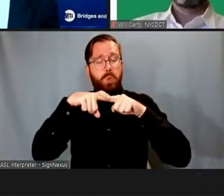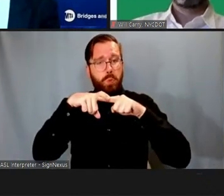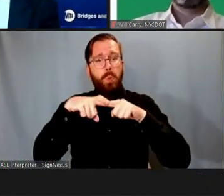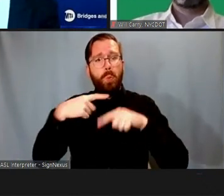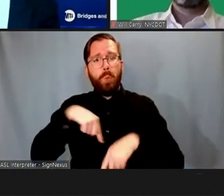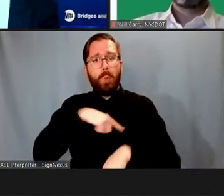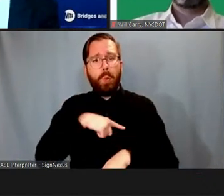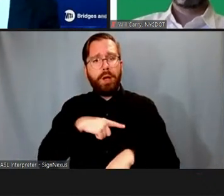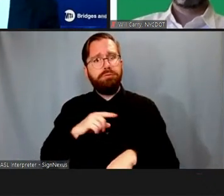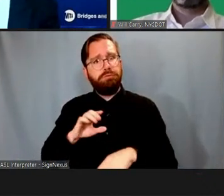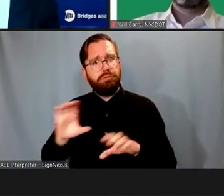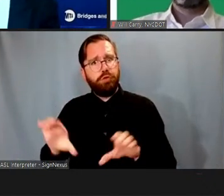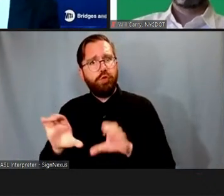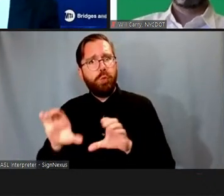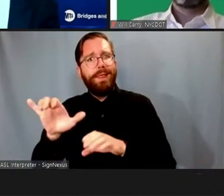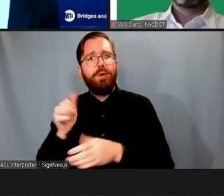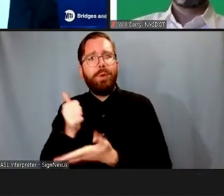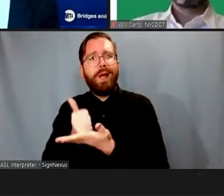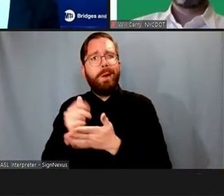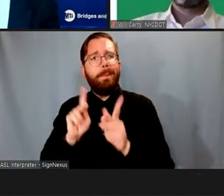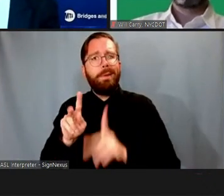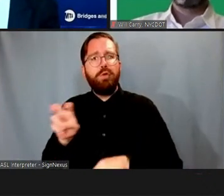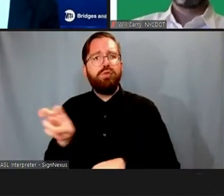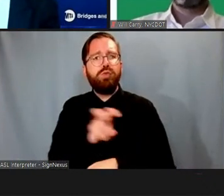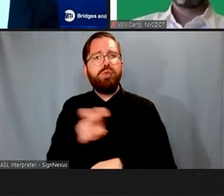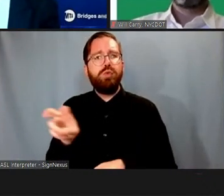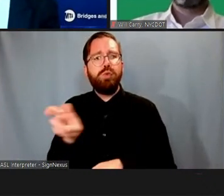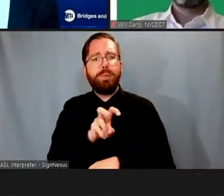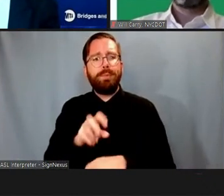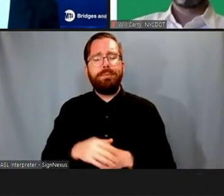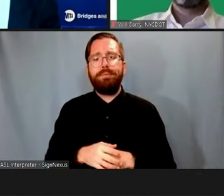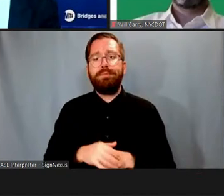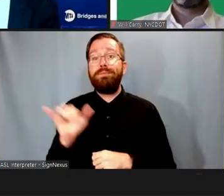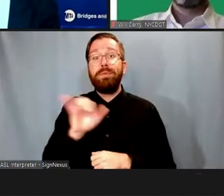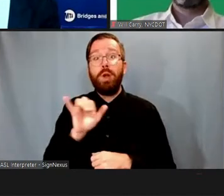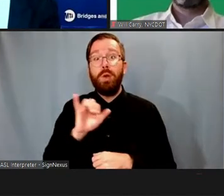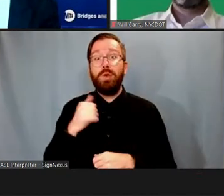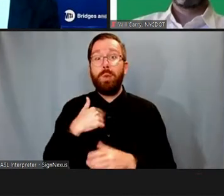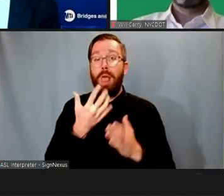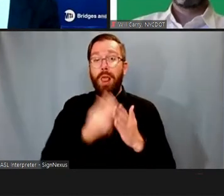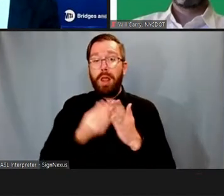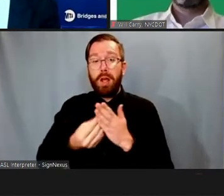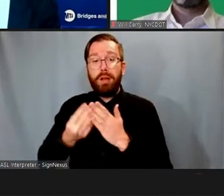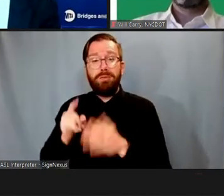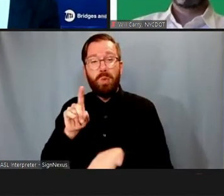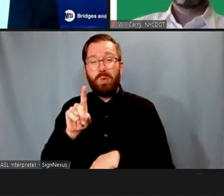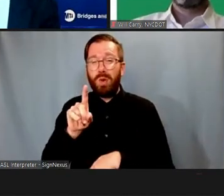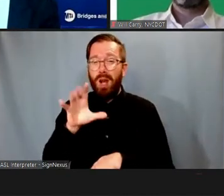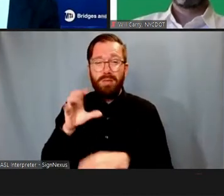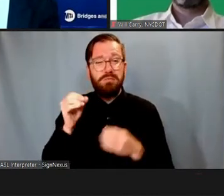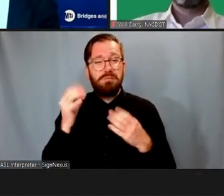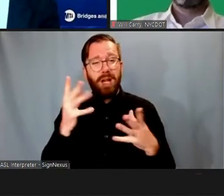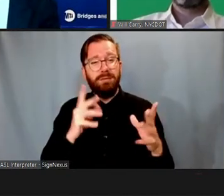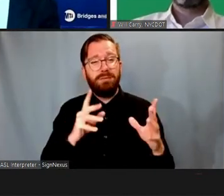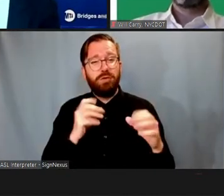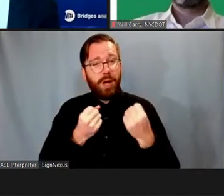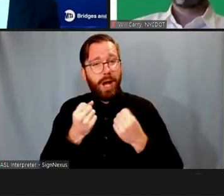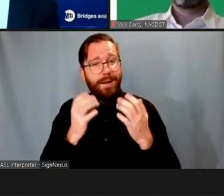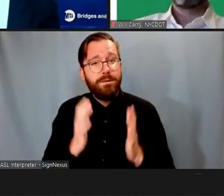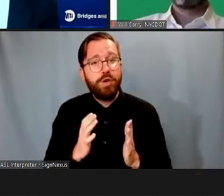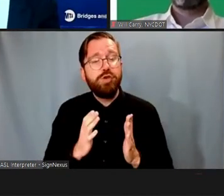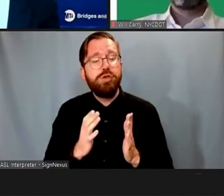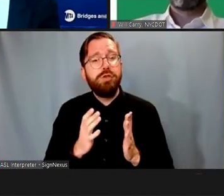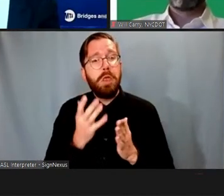also i have to tell you that we lost hundreds of drivers doing this service but you guys don't look at